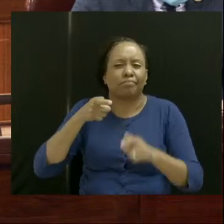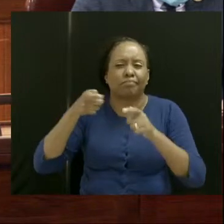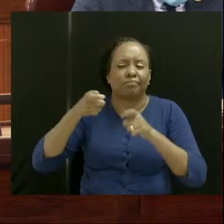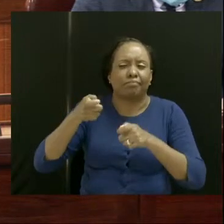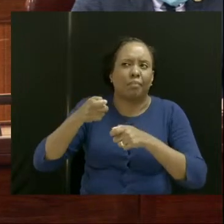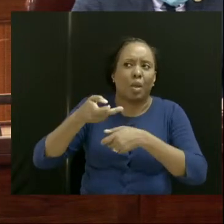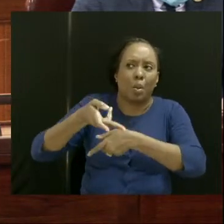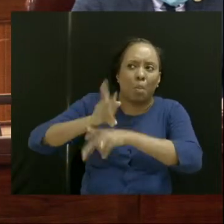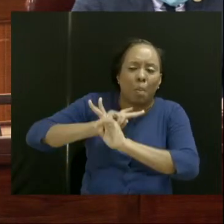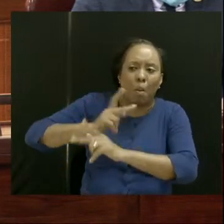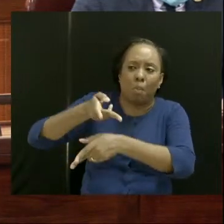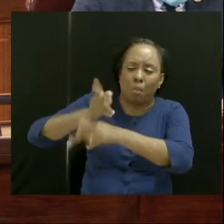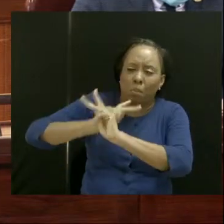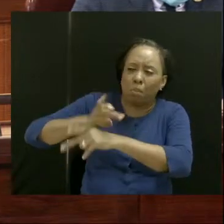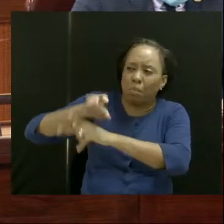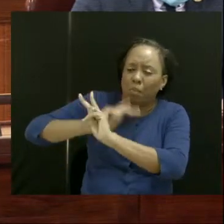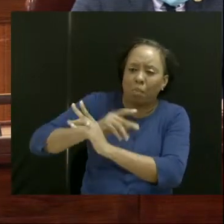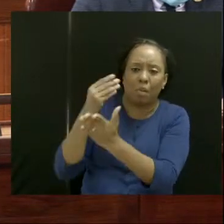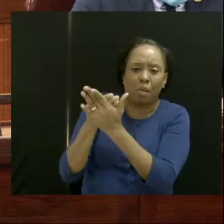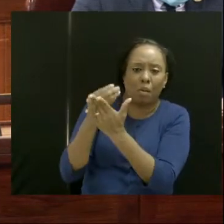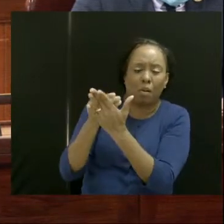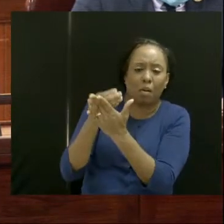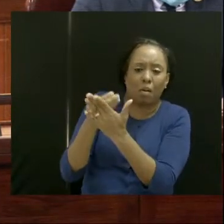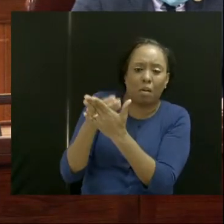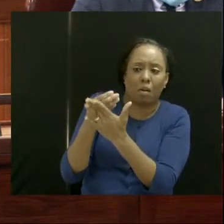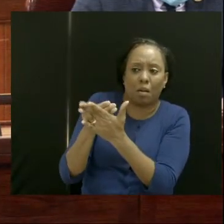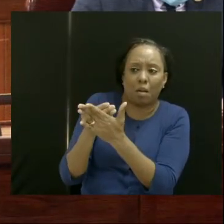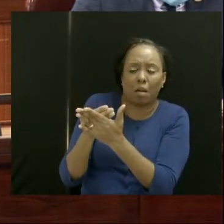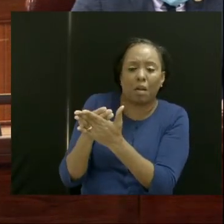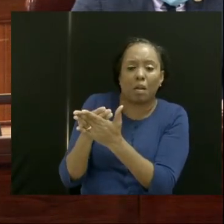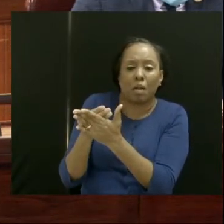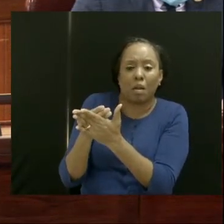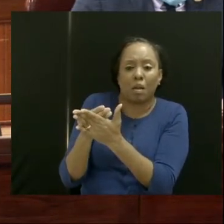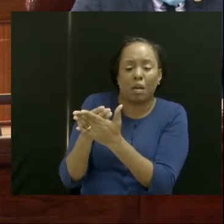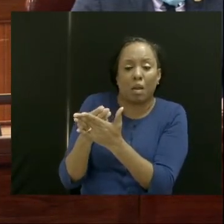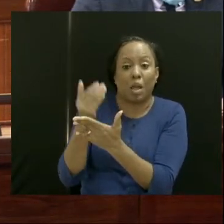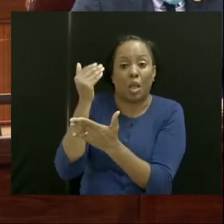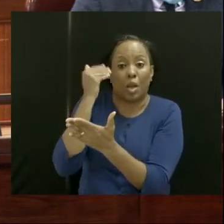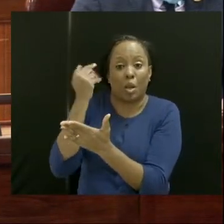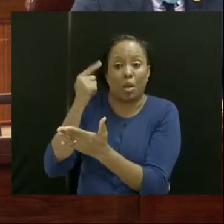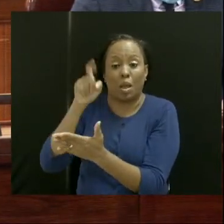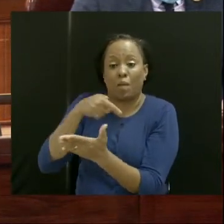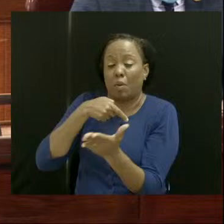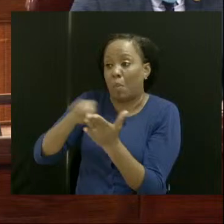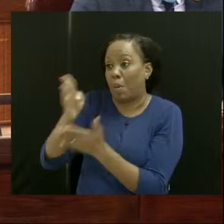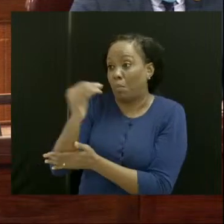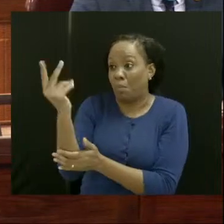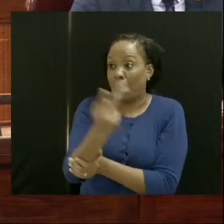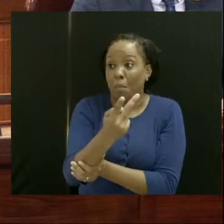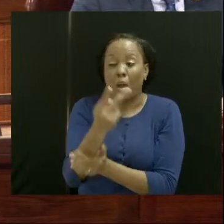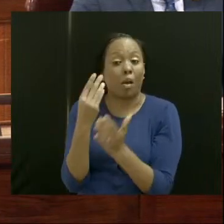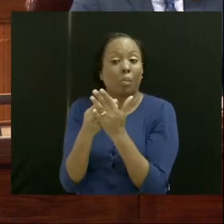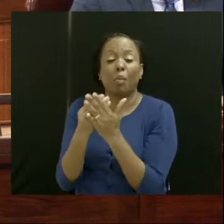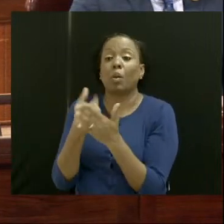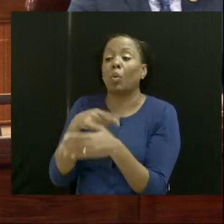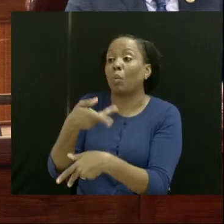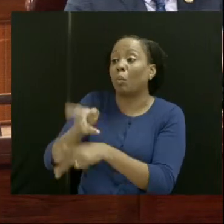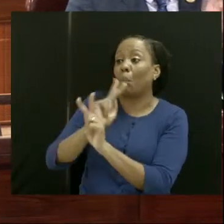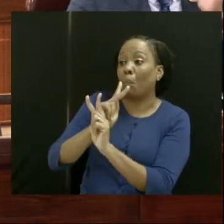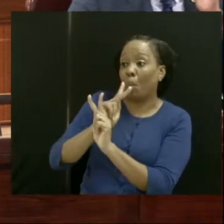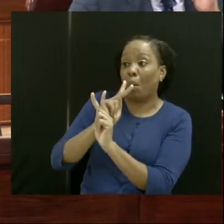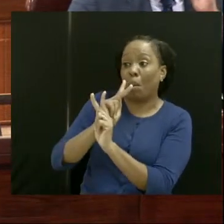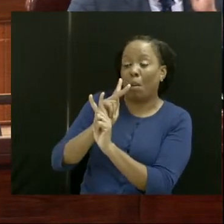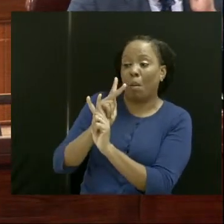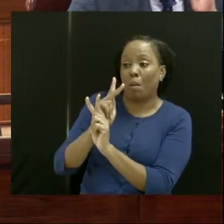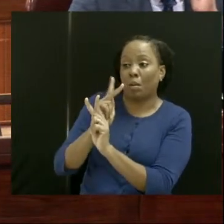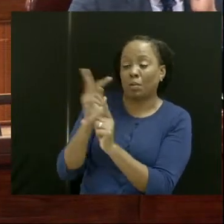same time having to repay much of which we have borrowed up until now.